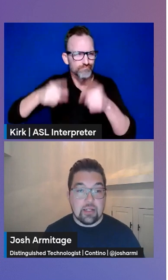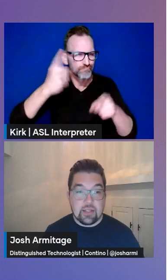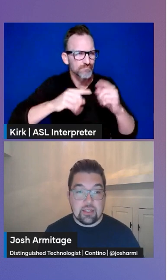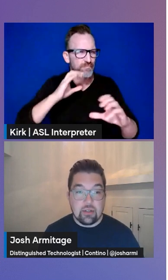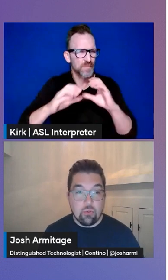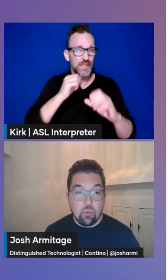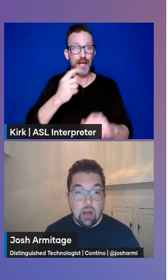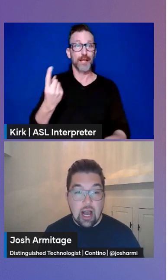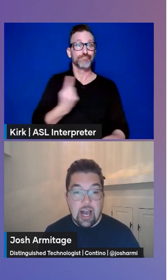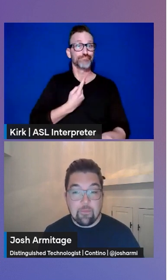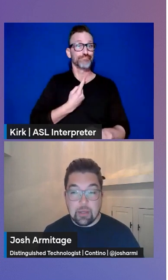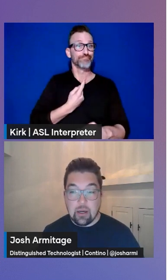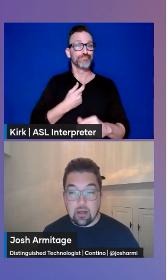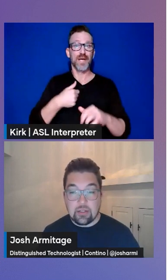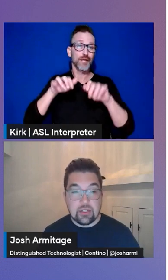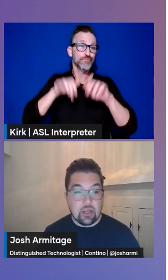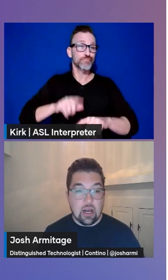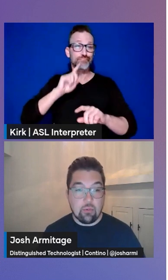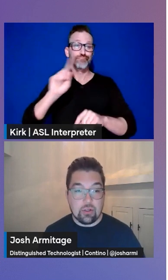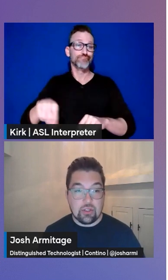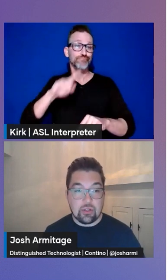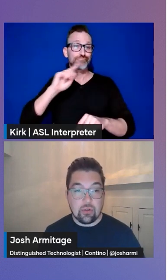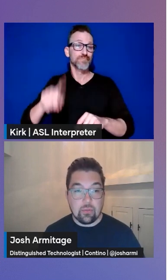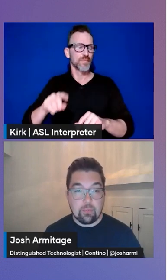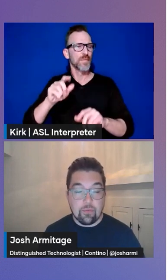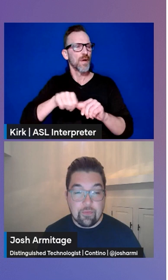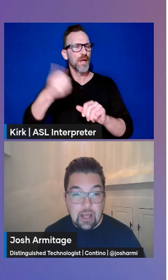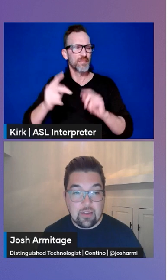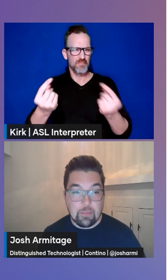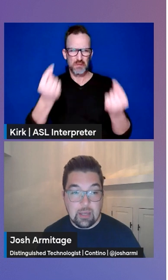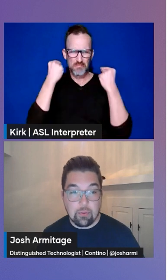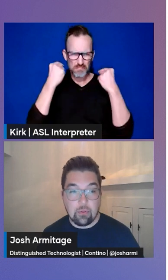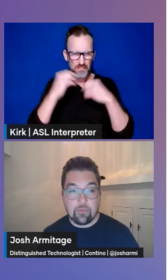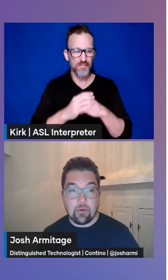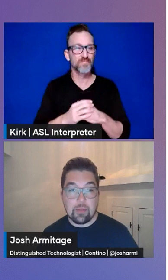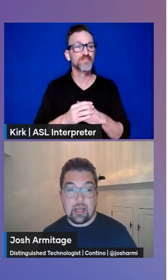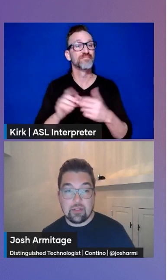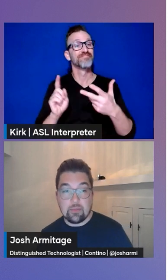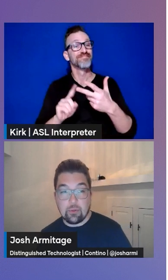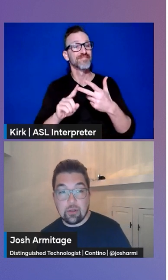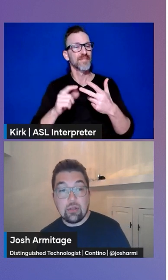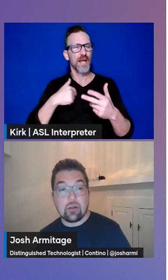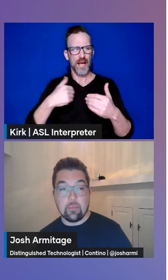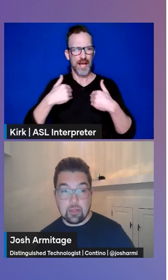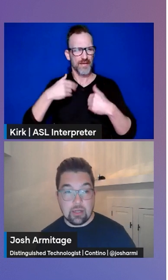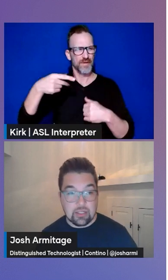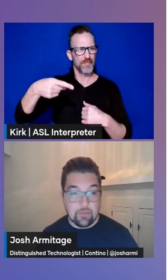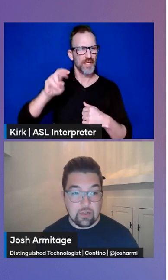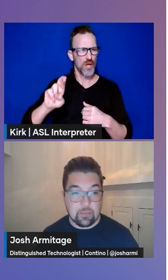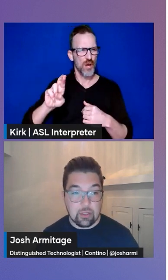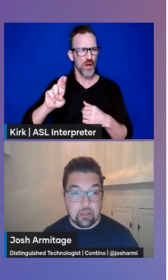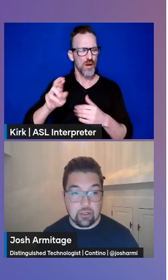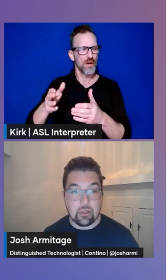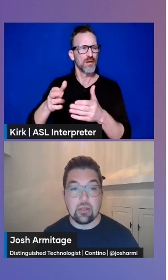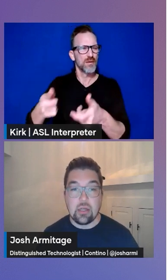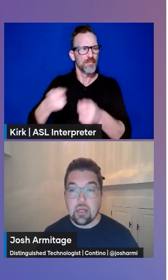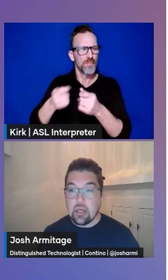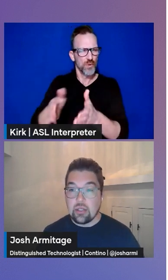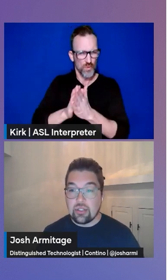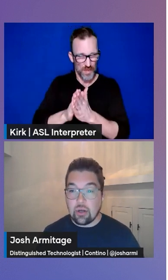bit is this: I have PRs. I want to prevent people from being able to deploy non-compliant stuff into